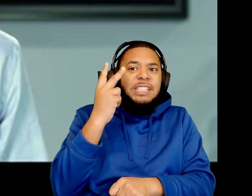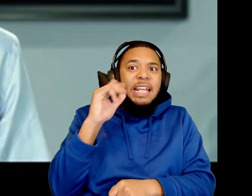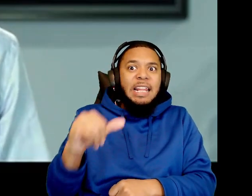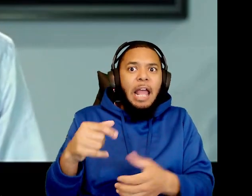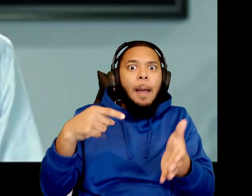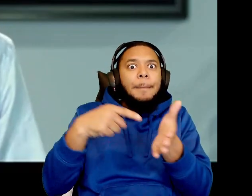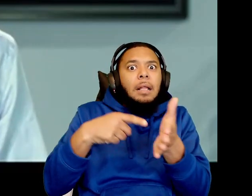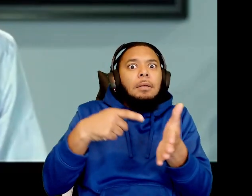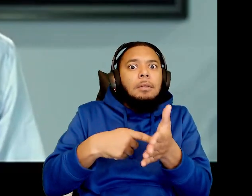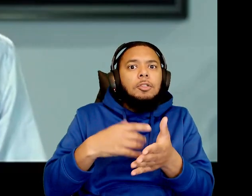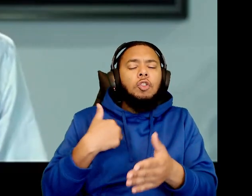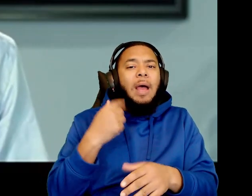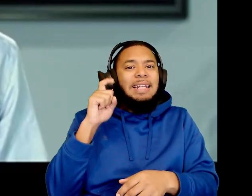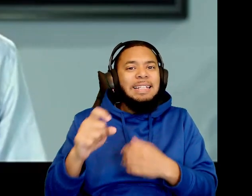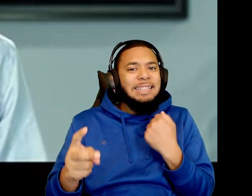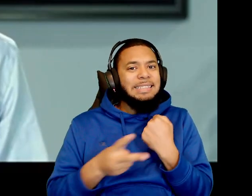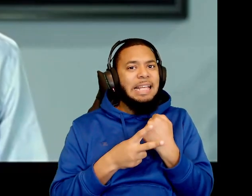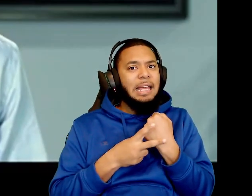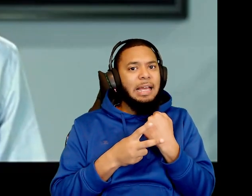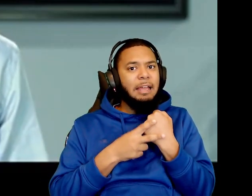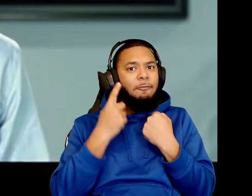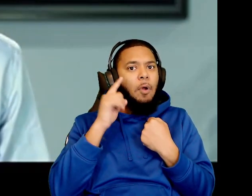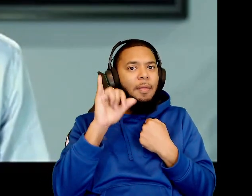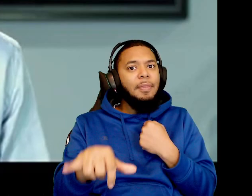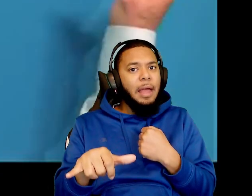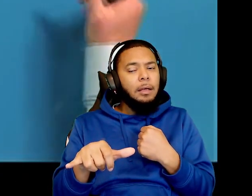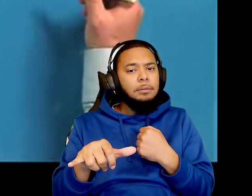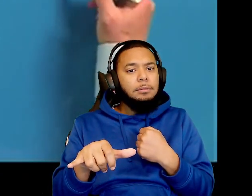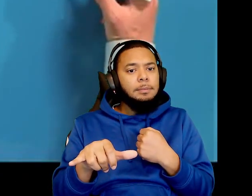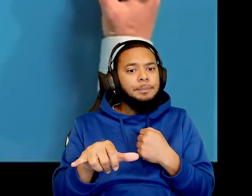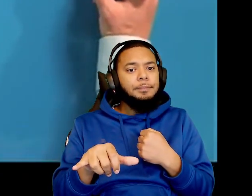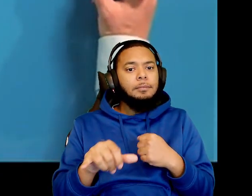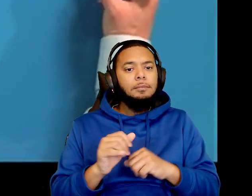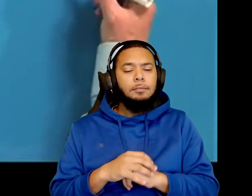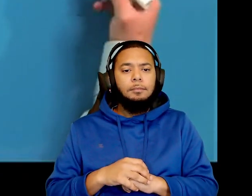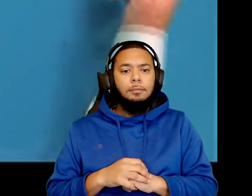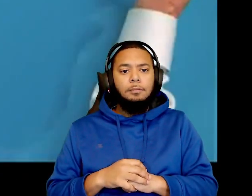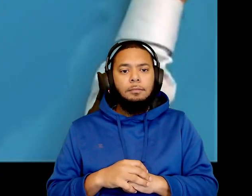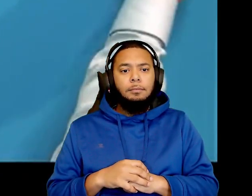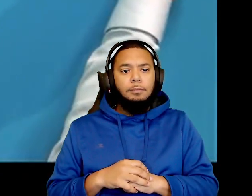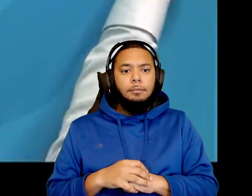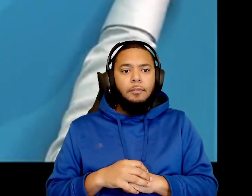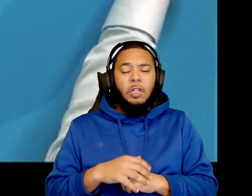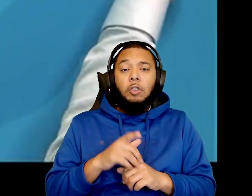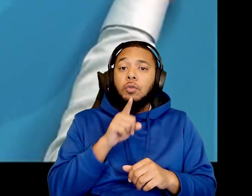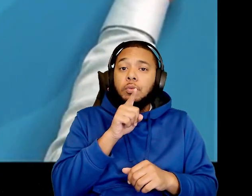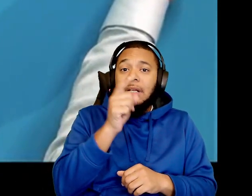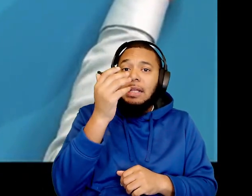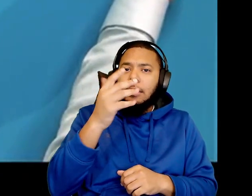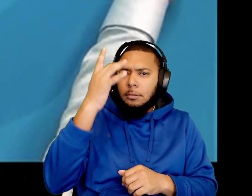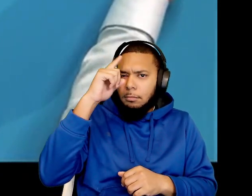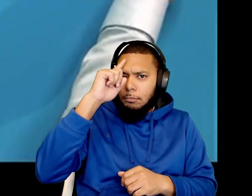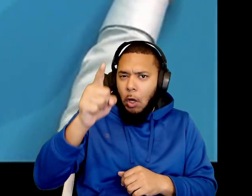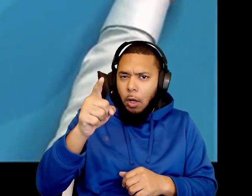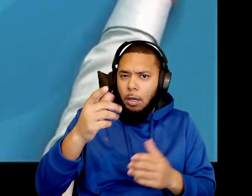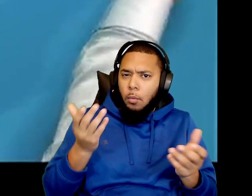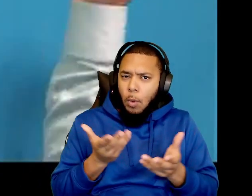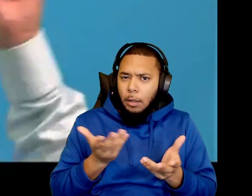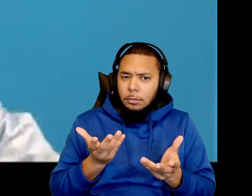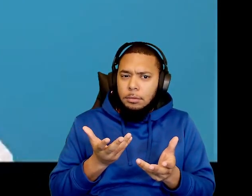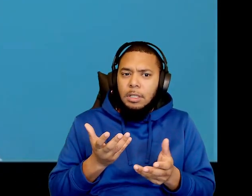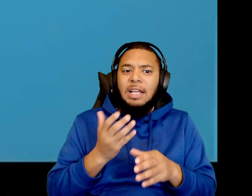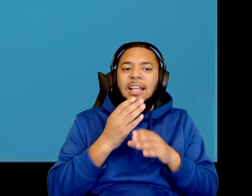need to think about saving for that $468 over time. So what would be smarter is if I divided this by